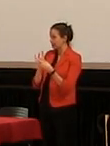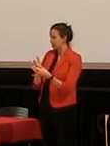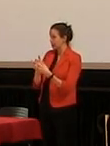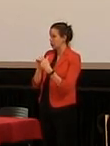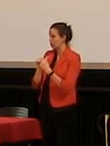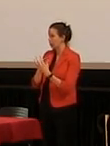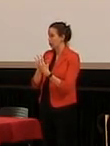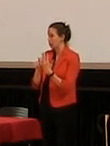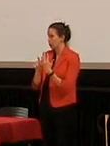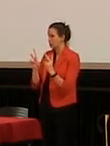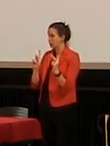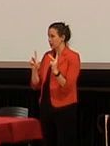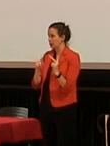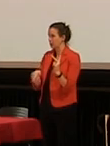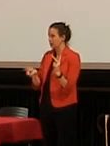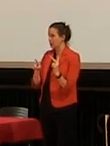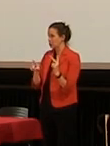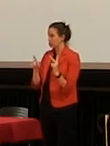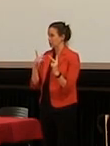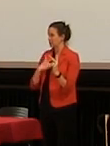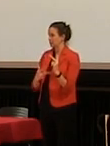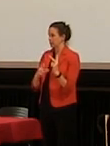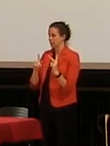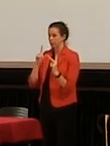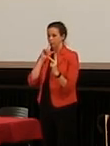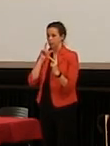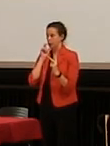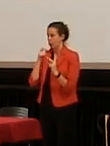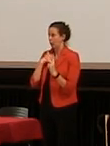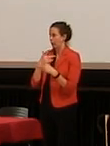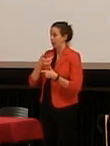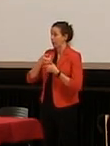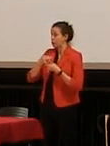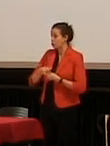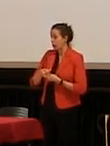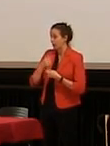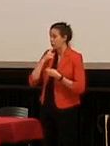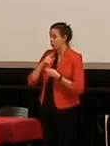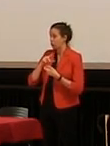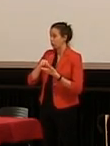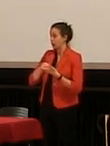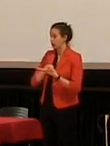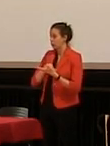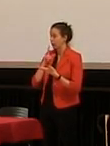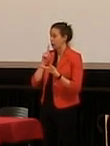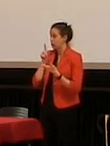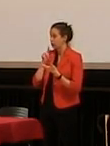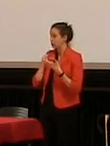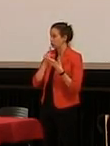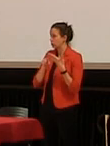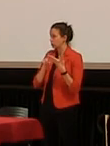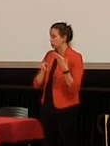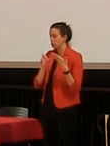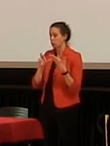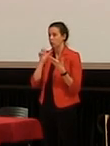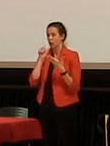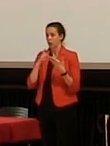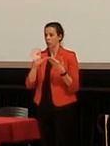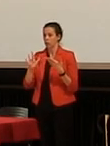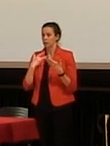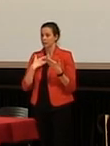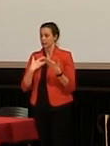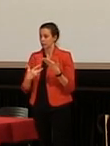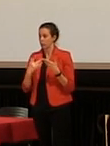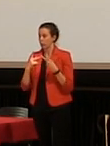those populations that typically don't have either trust in registering for studies or aren't in your typical